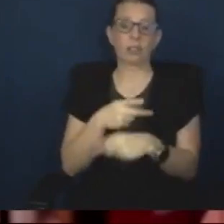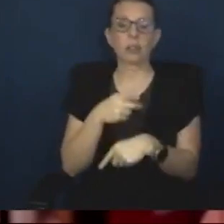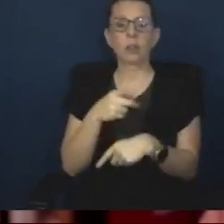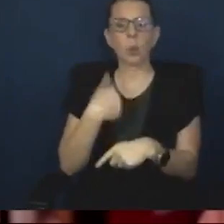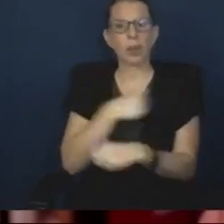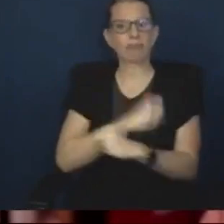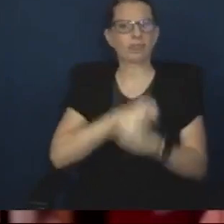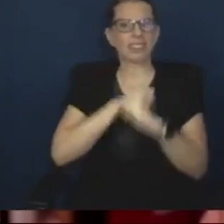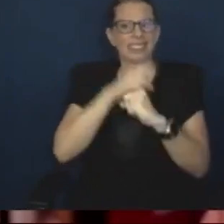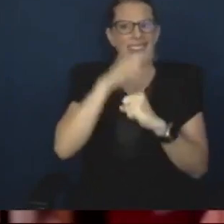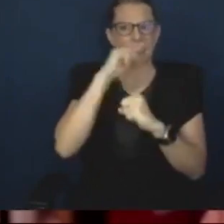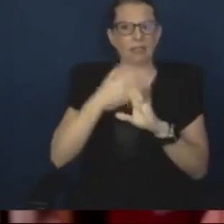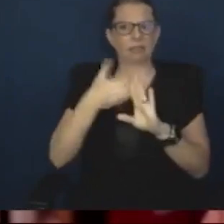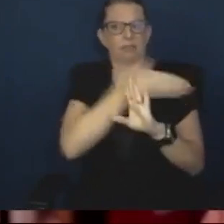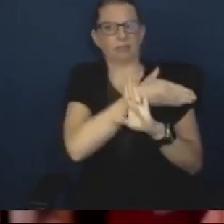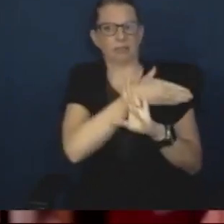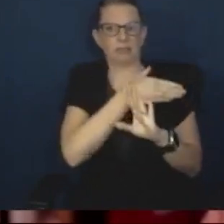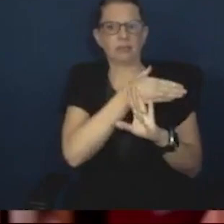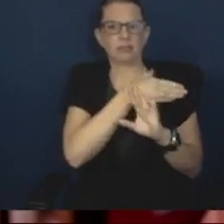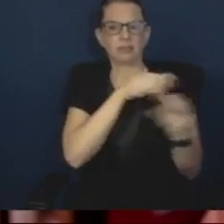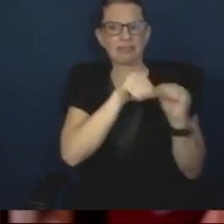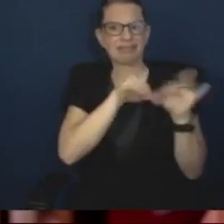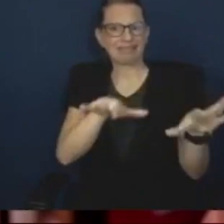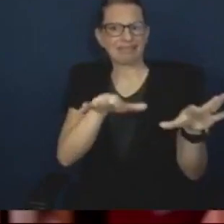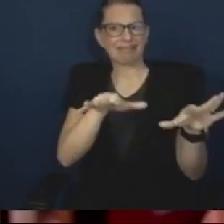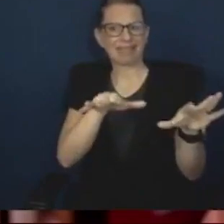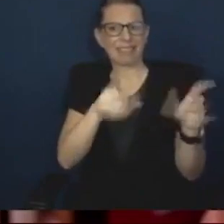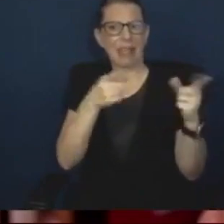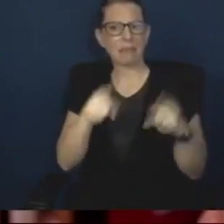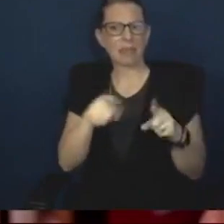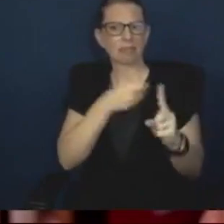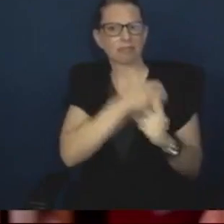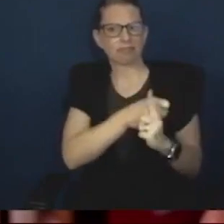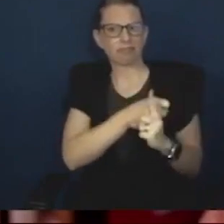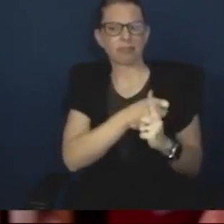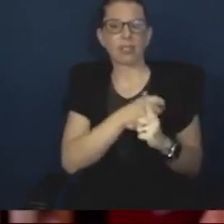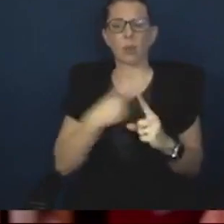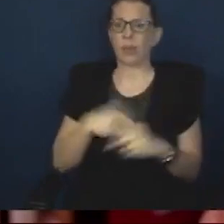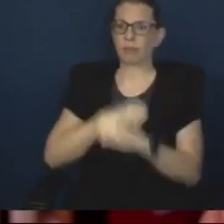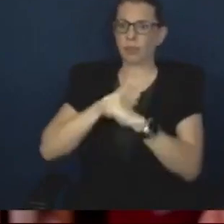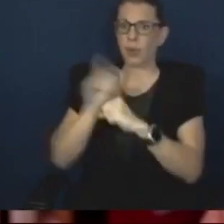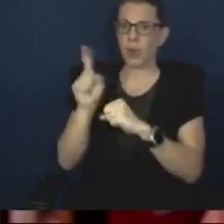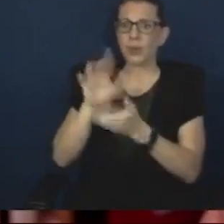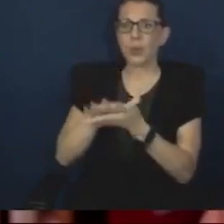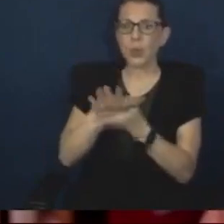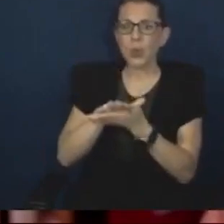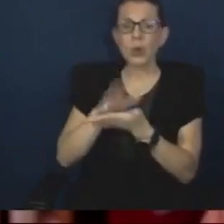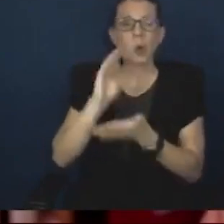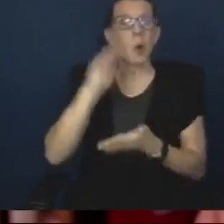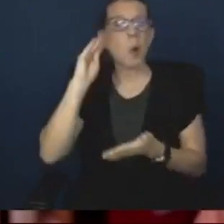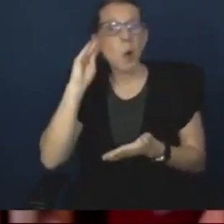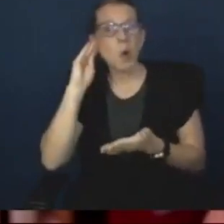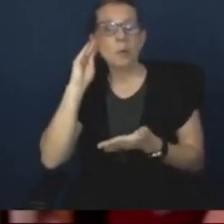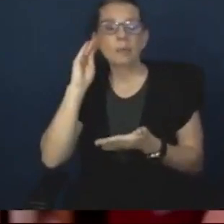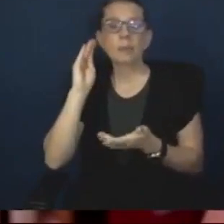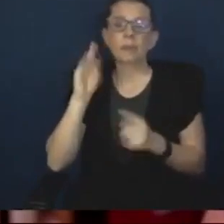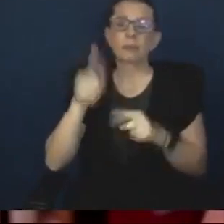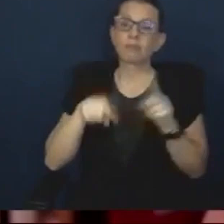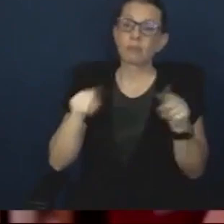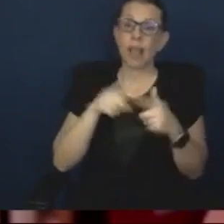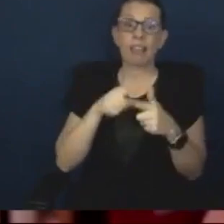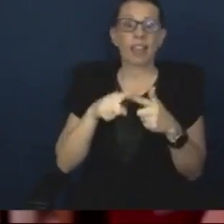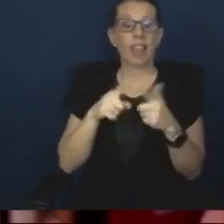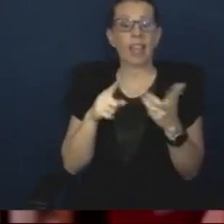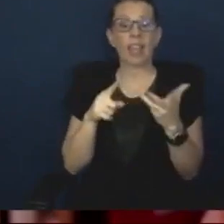on in this outbreak, right? We protected them in schools. We protected them at home in all sorts of ways. And then we did